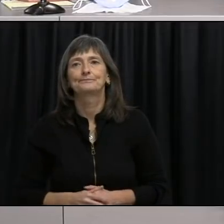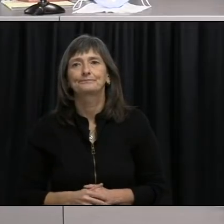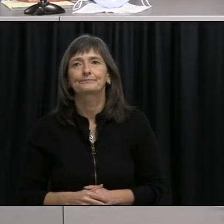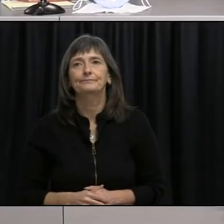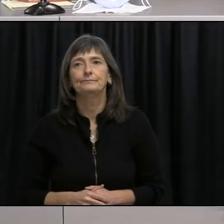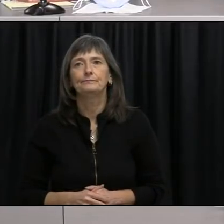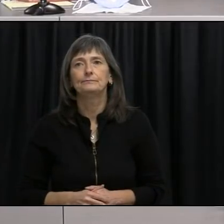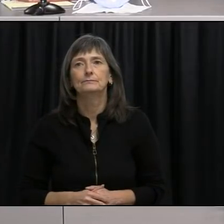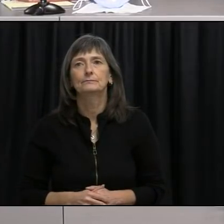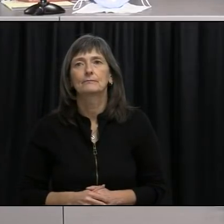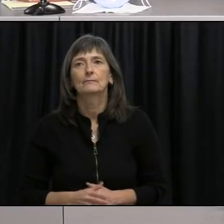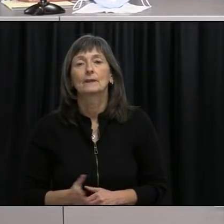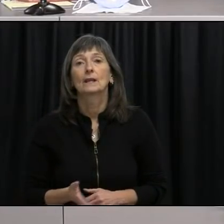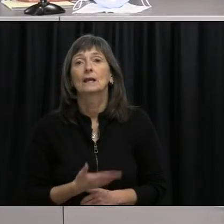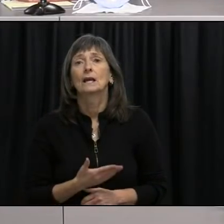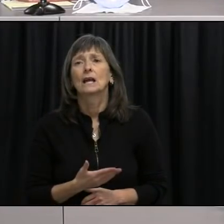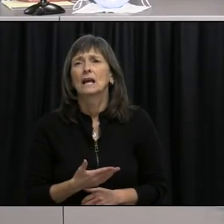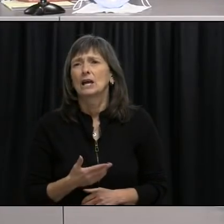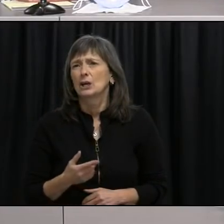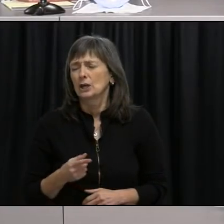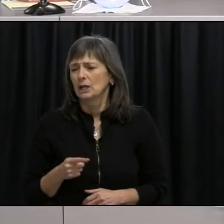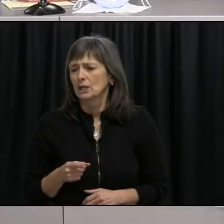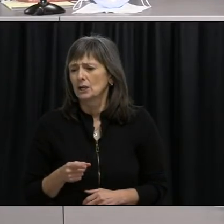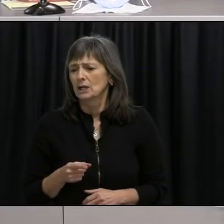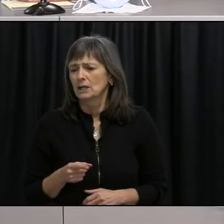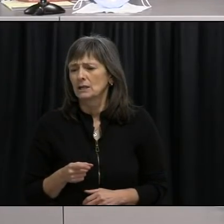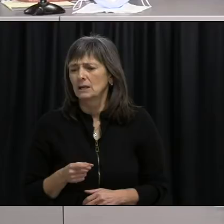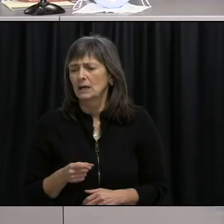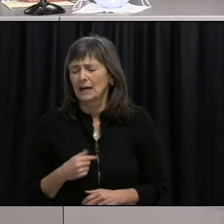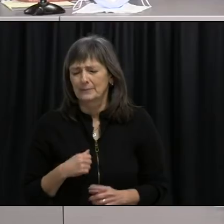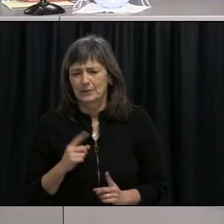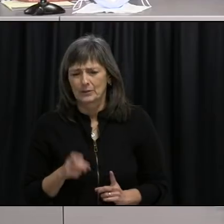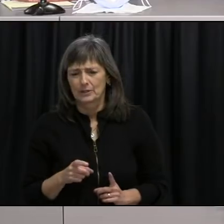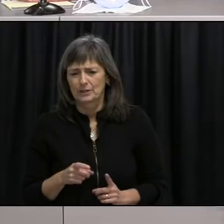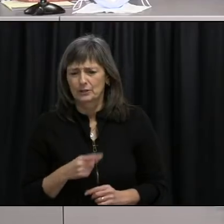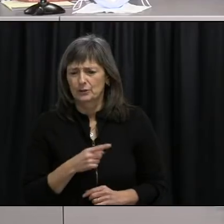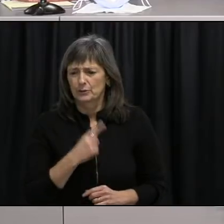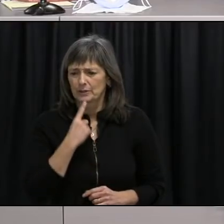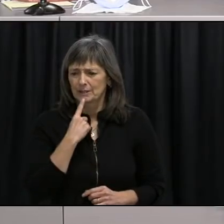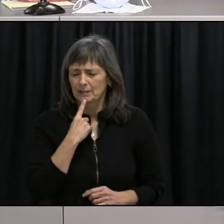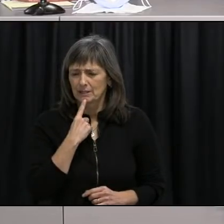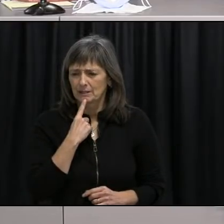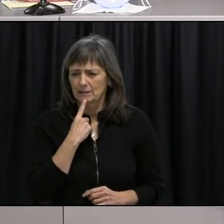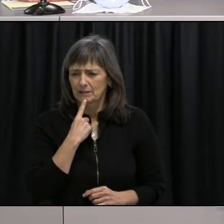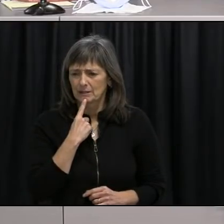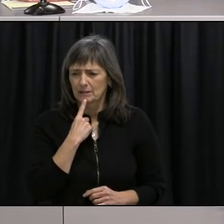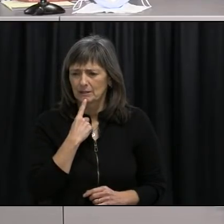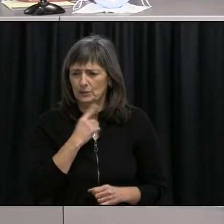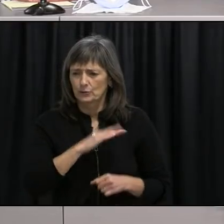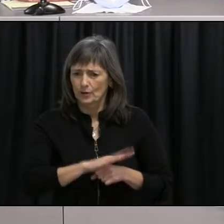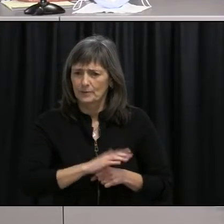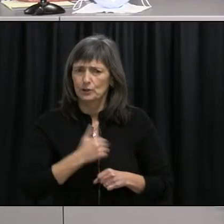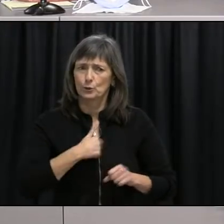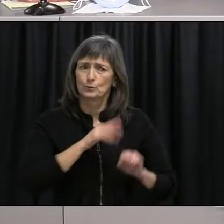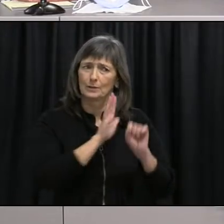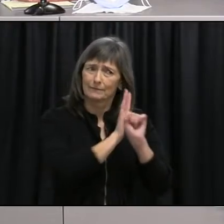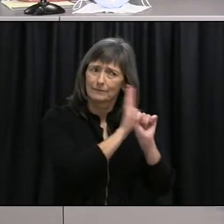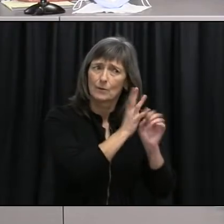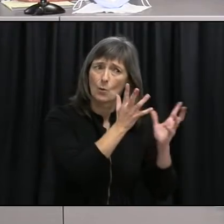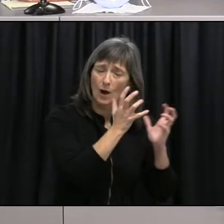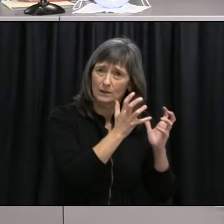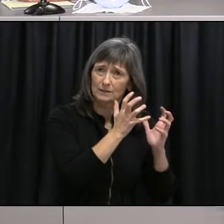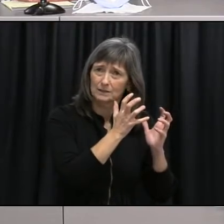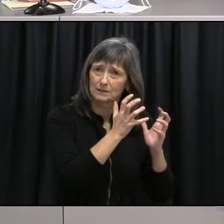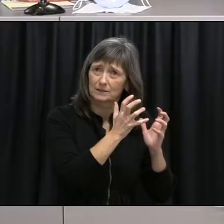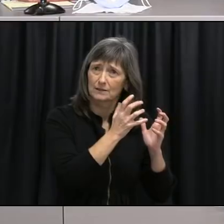When we're saying that, did we obtain, or did you obtain a promise, or is this something you're advocating for? We say that